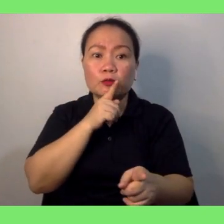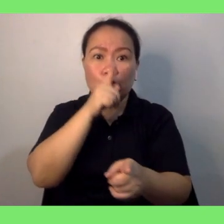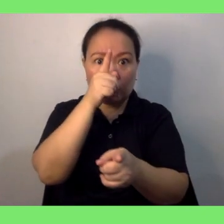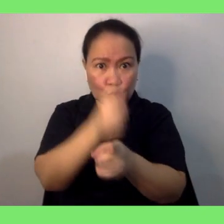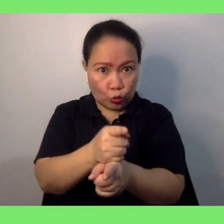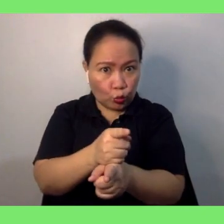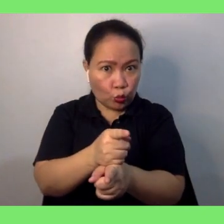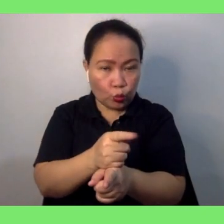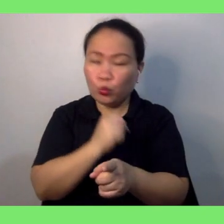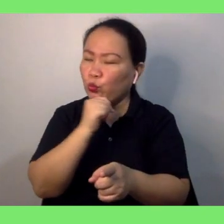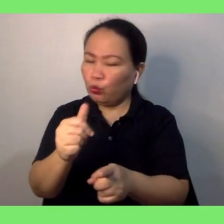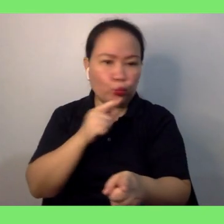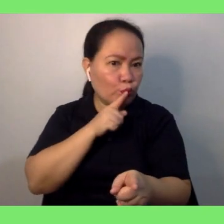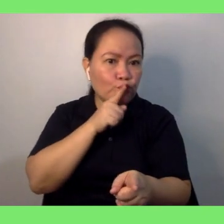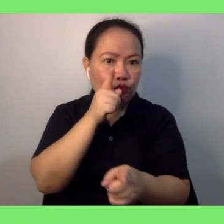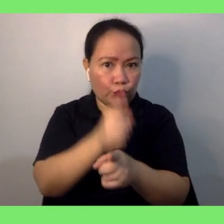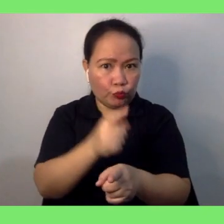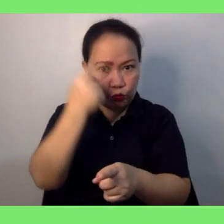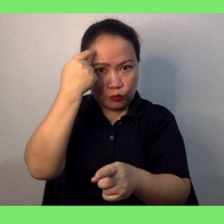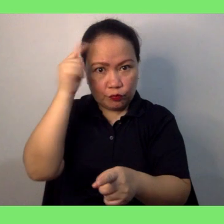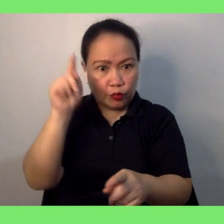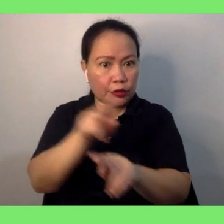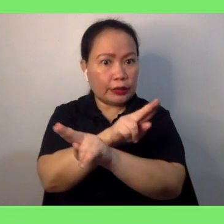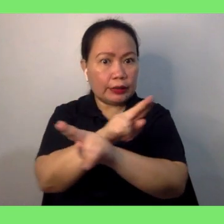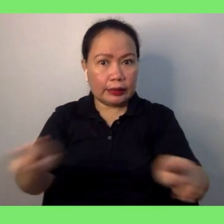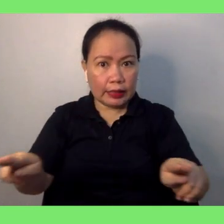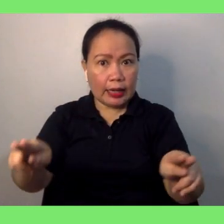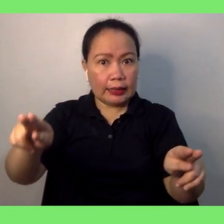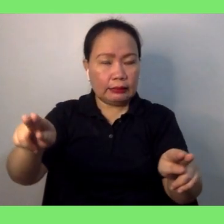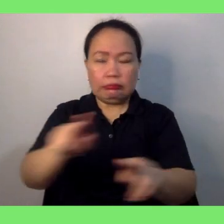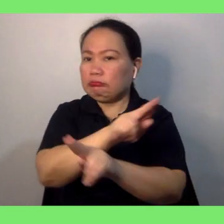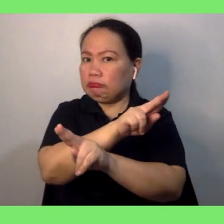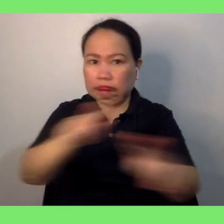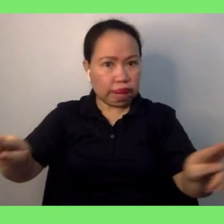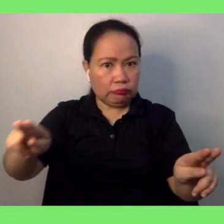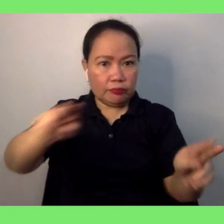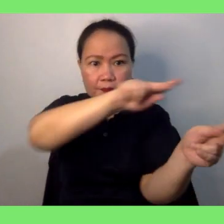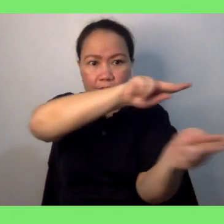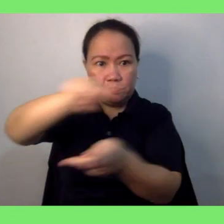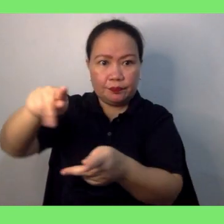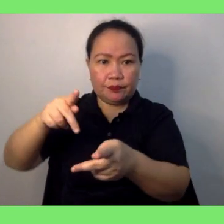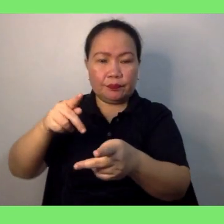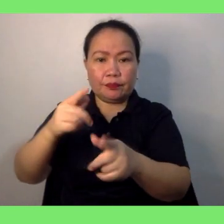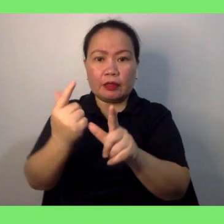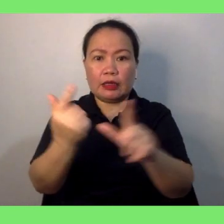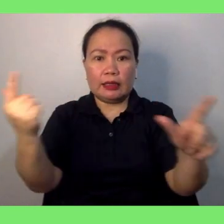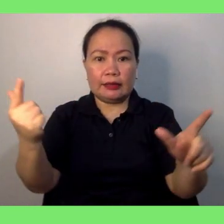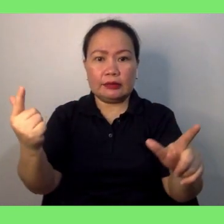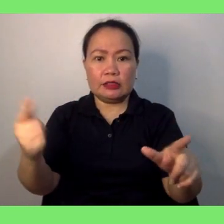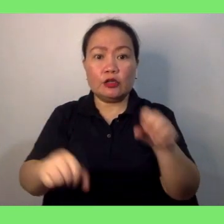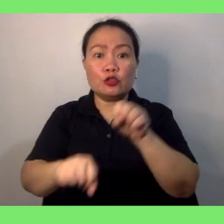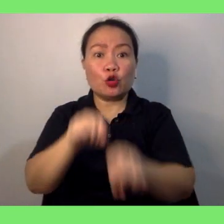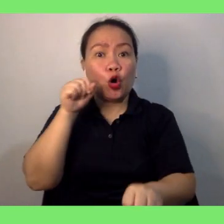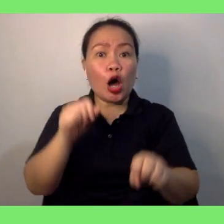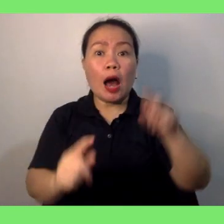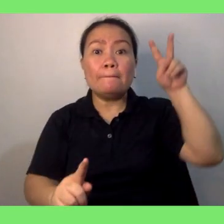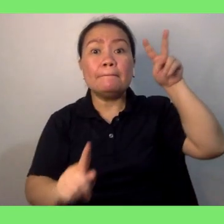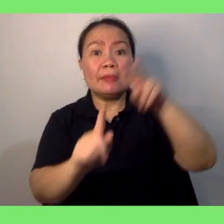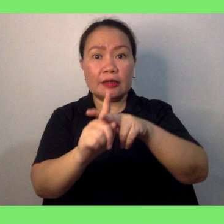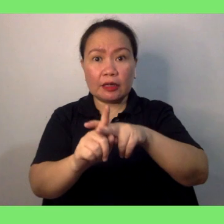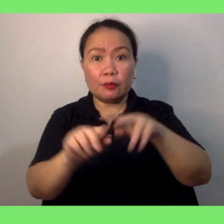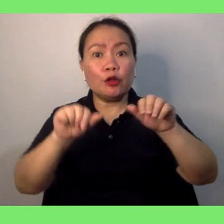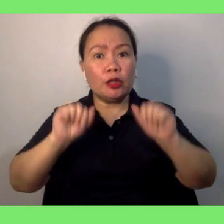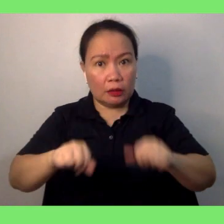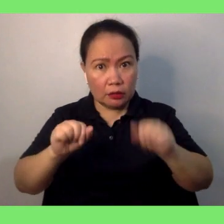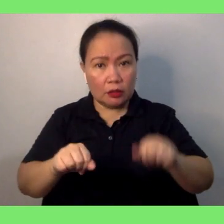concepts para lang po sa parallel lines. Kapag ang kinat ni transversal ay parallel lines. Pag